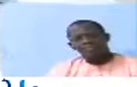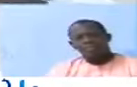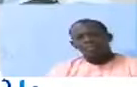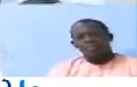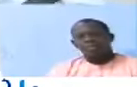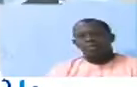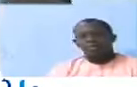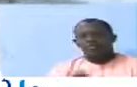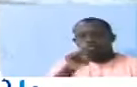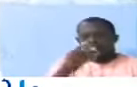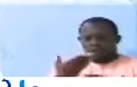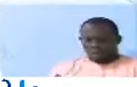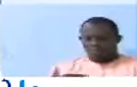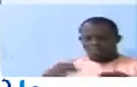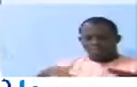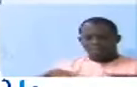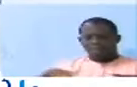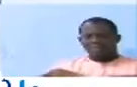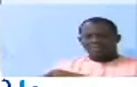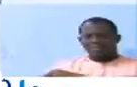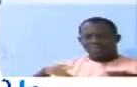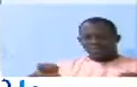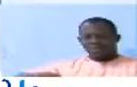you ready to